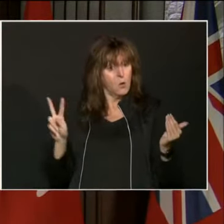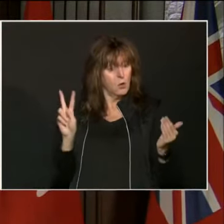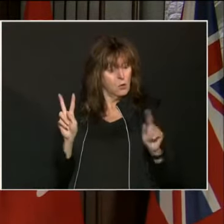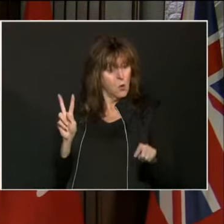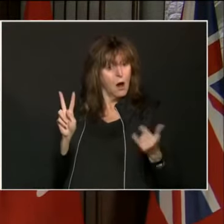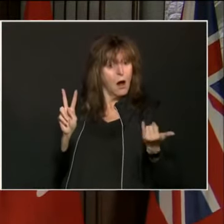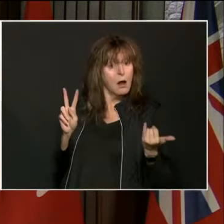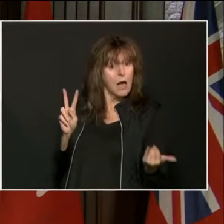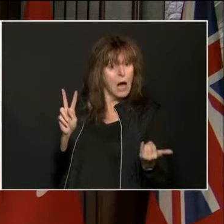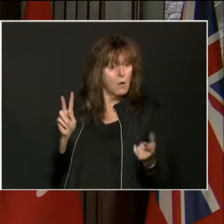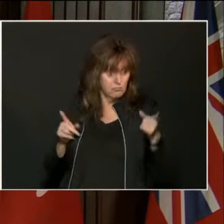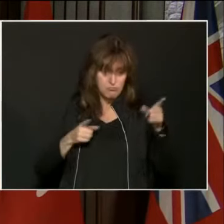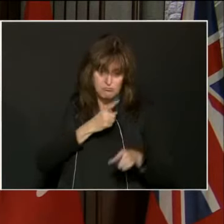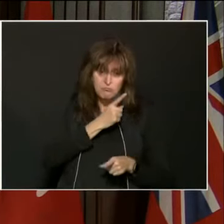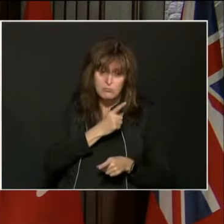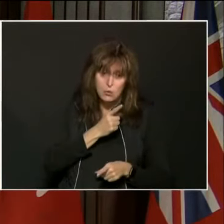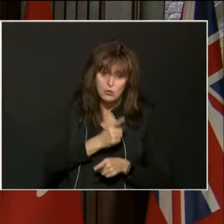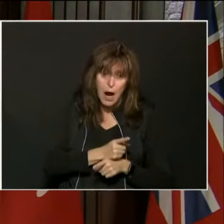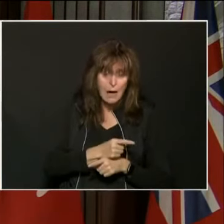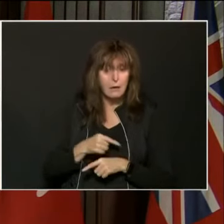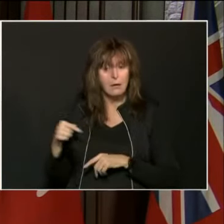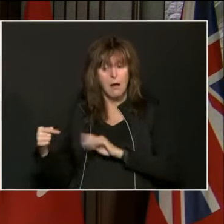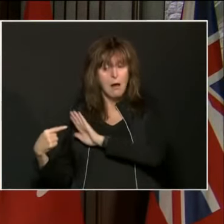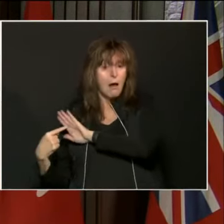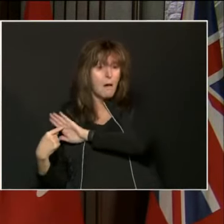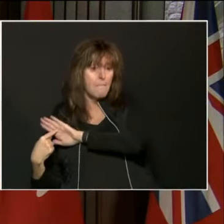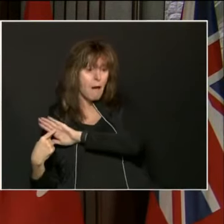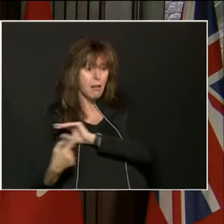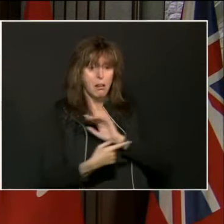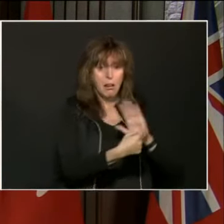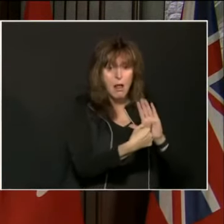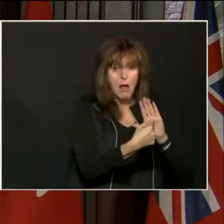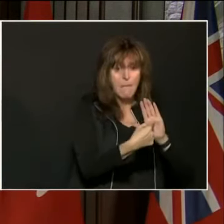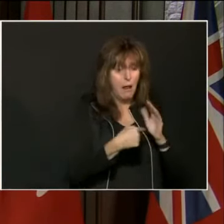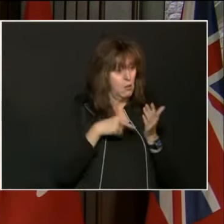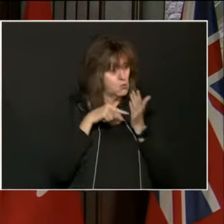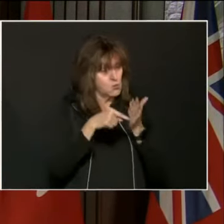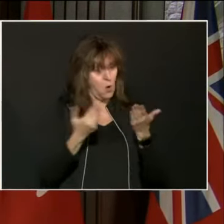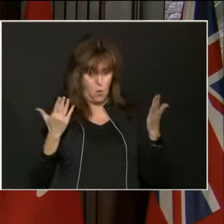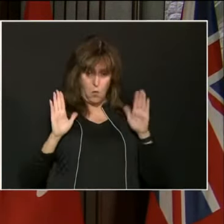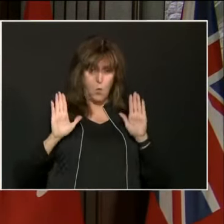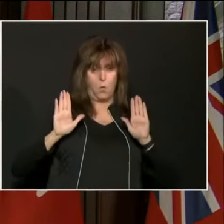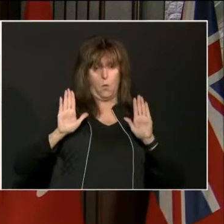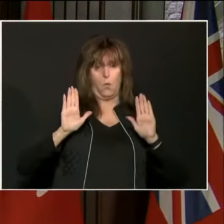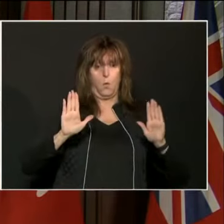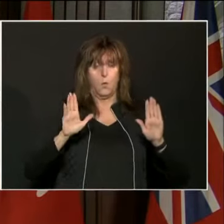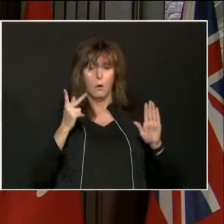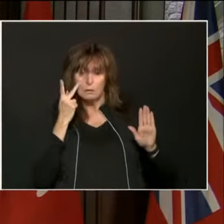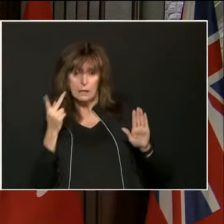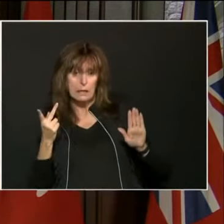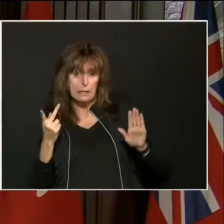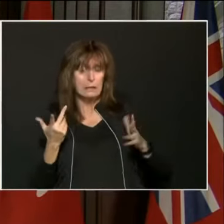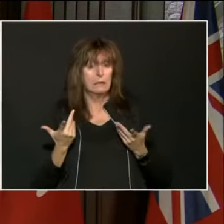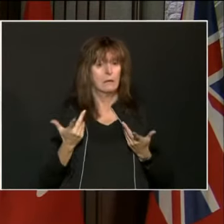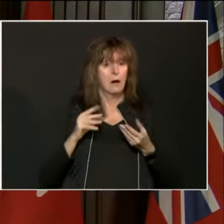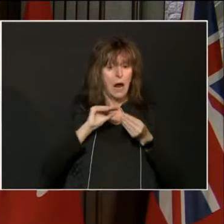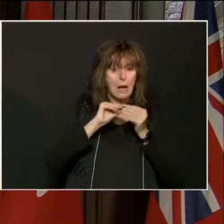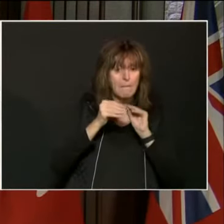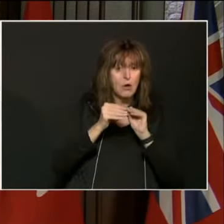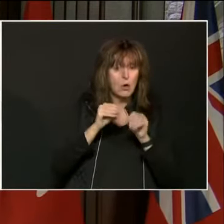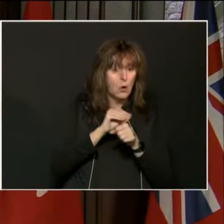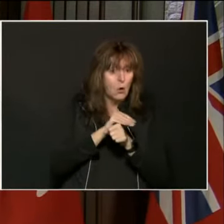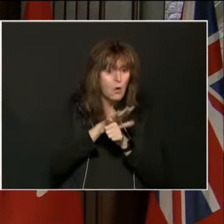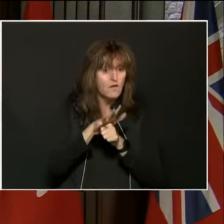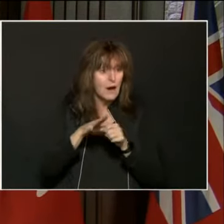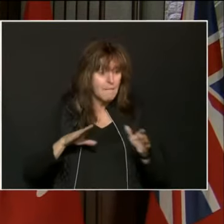these models and every time there's public health measures, the growth rate in cases goes up or goes down. In this case, as you've seen the cases